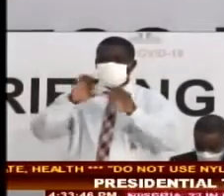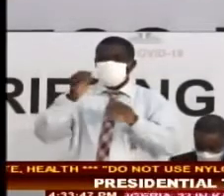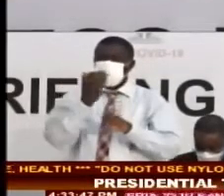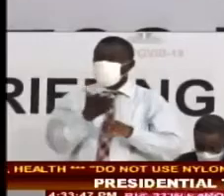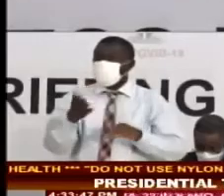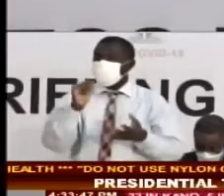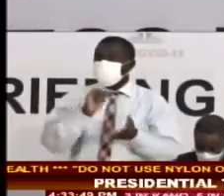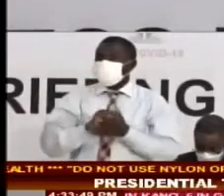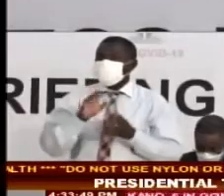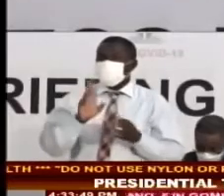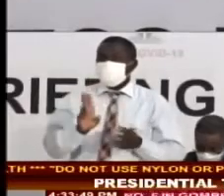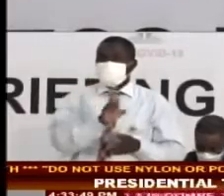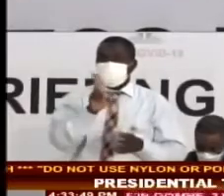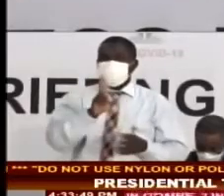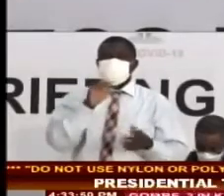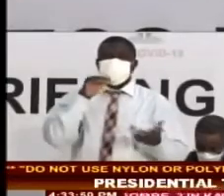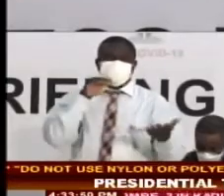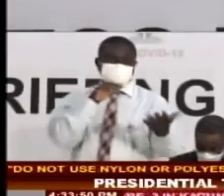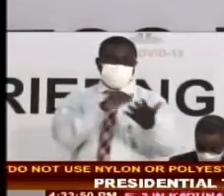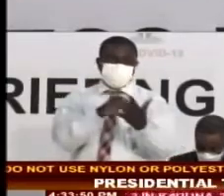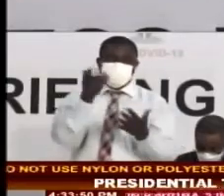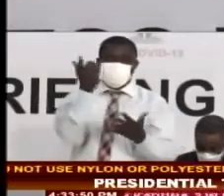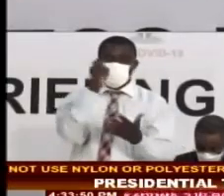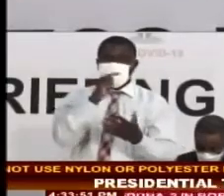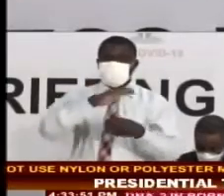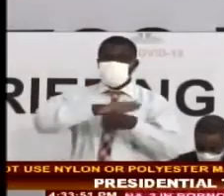be deployed against the virus today.